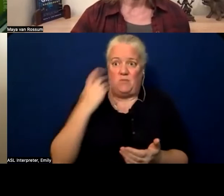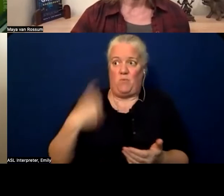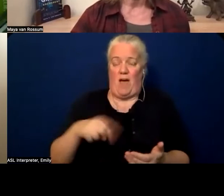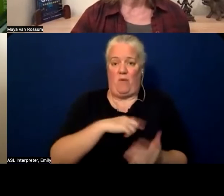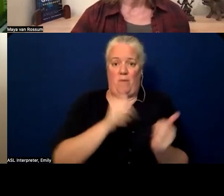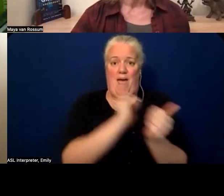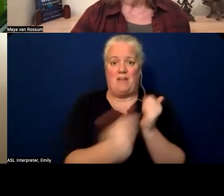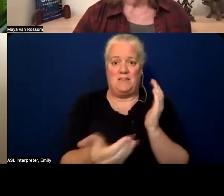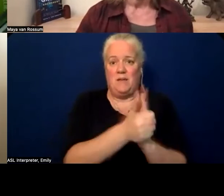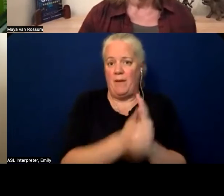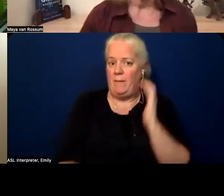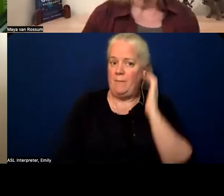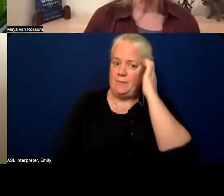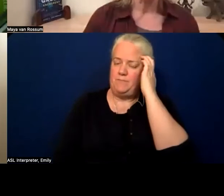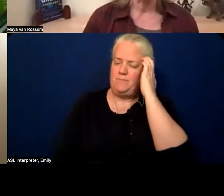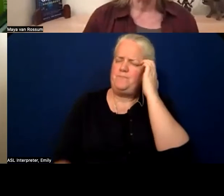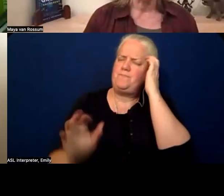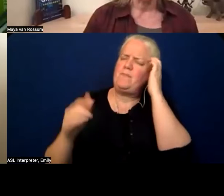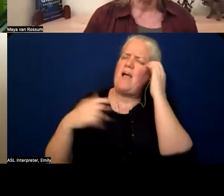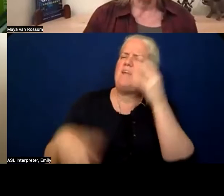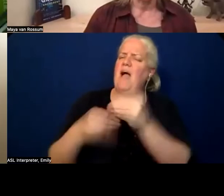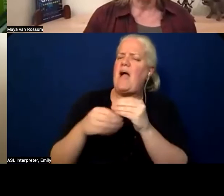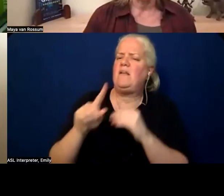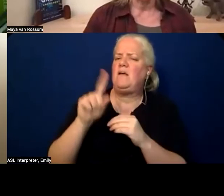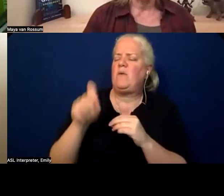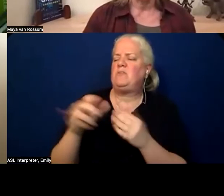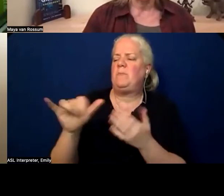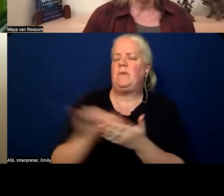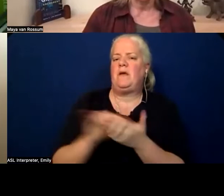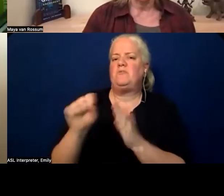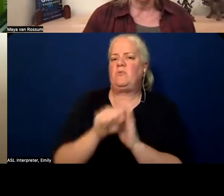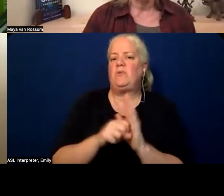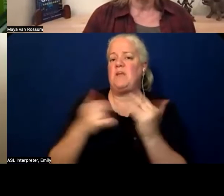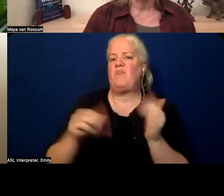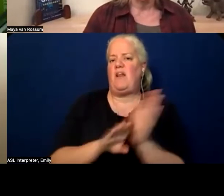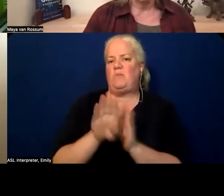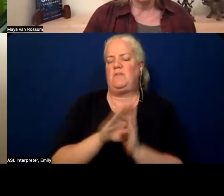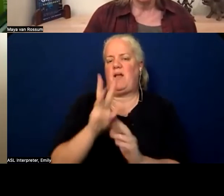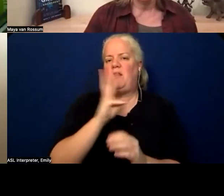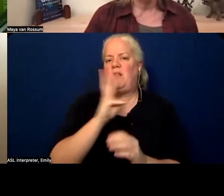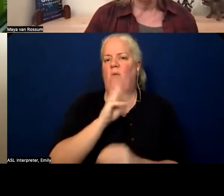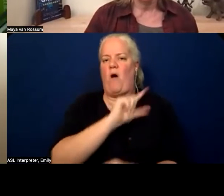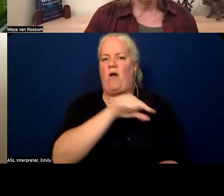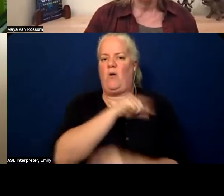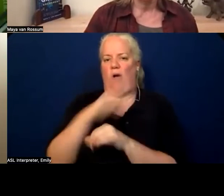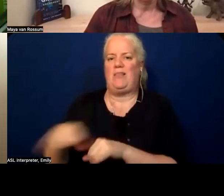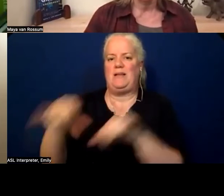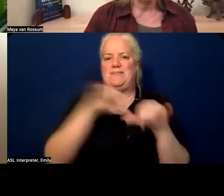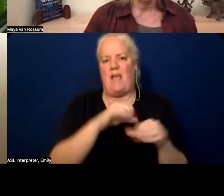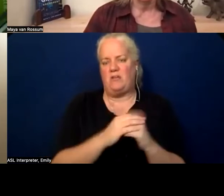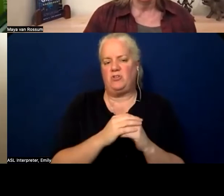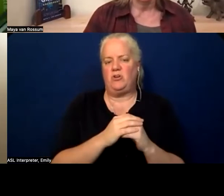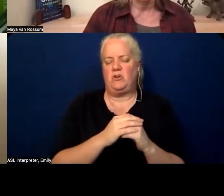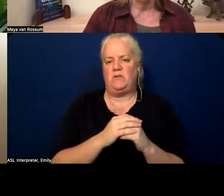question, actually, because New York State is going through the process of developing water quality standards and maximum contaminant levels